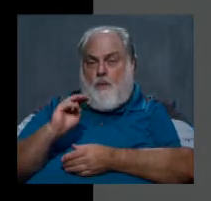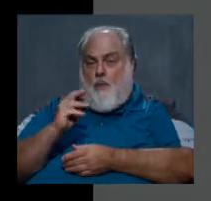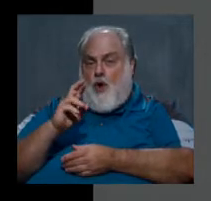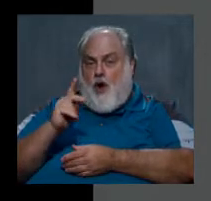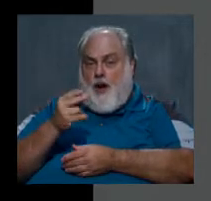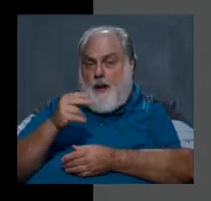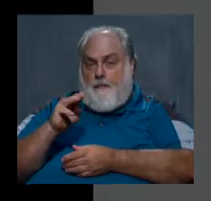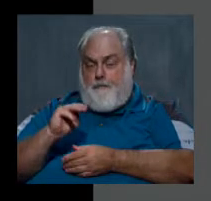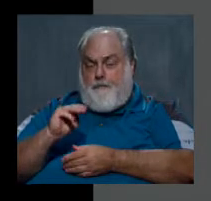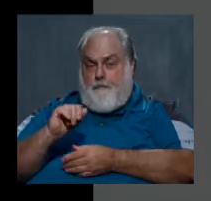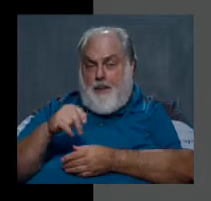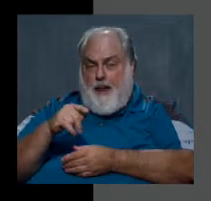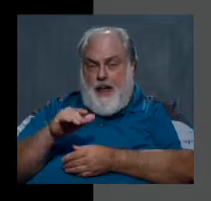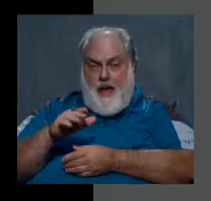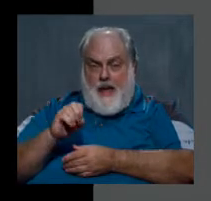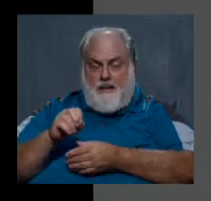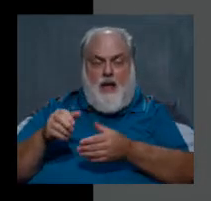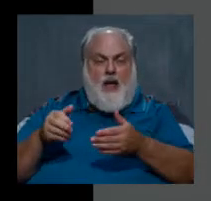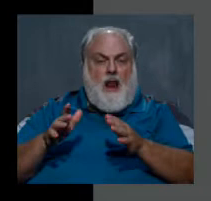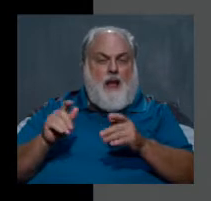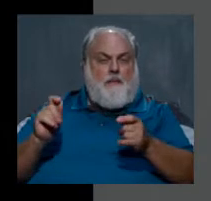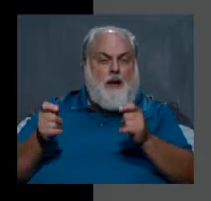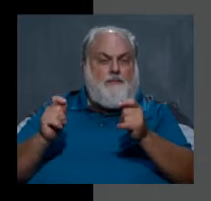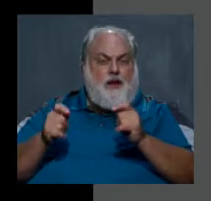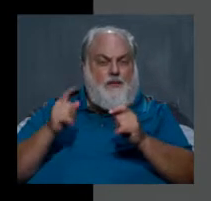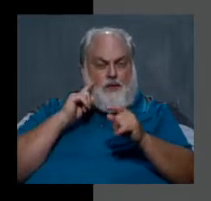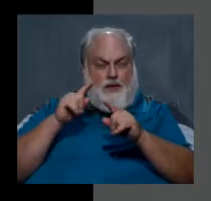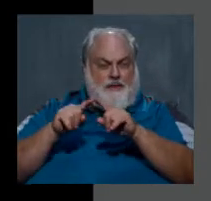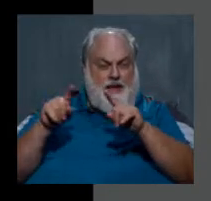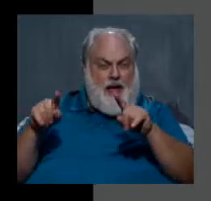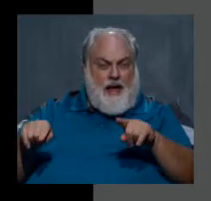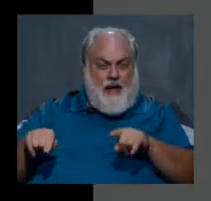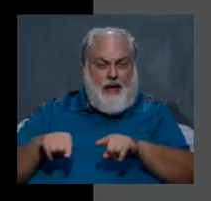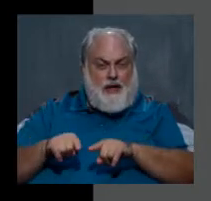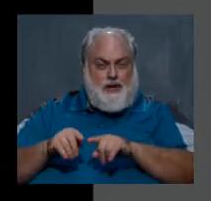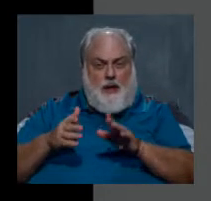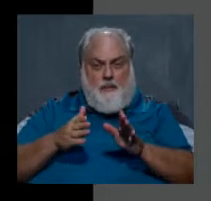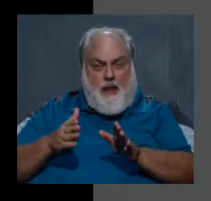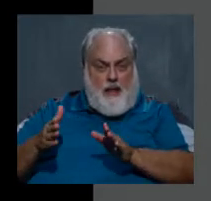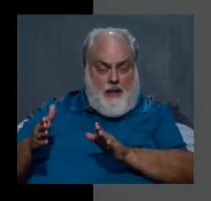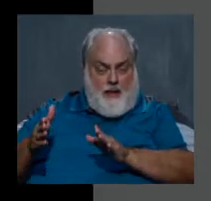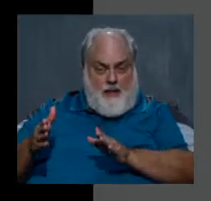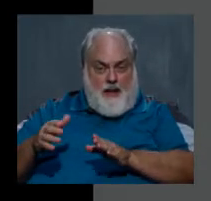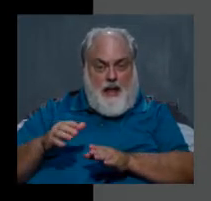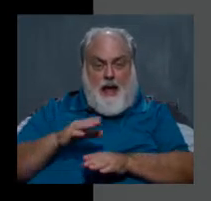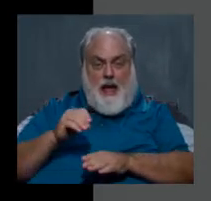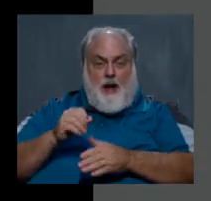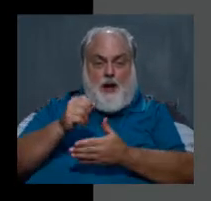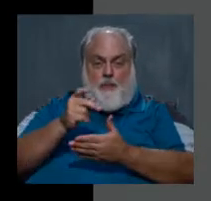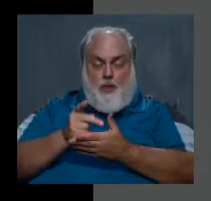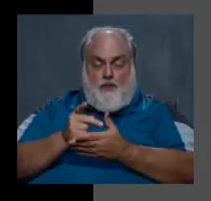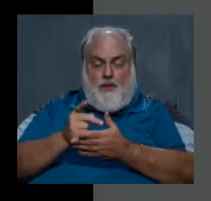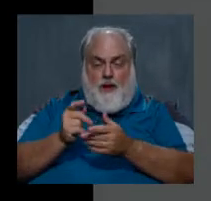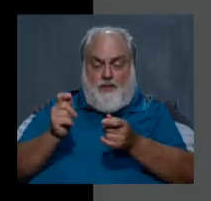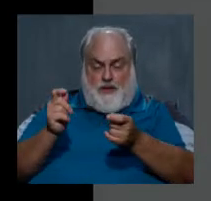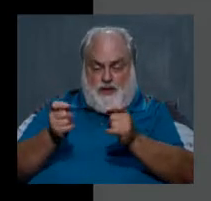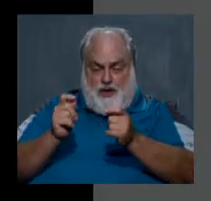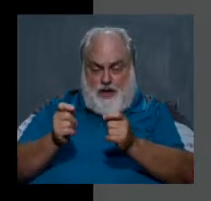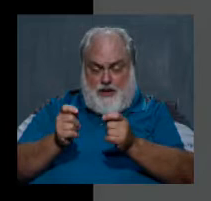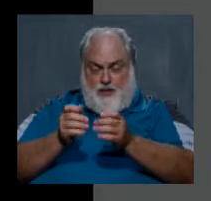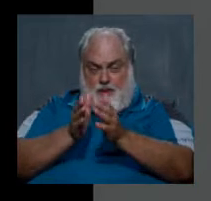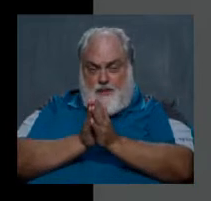request to allow modification to the previously approved signage plan as proposed by the applicant. Staff recommends approval of the variance from